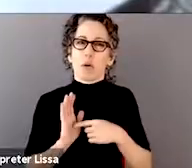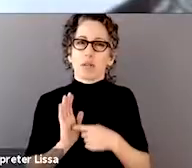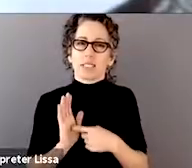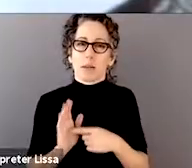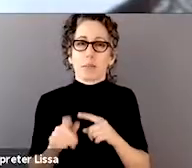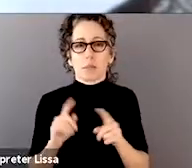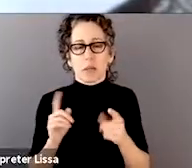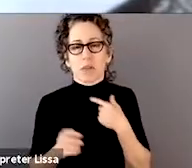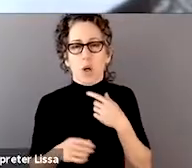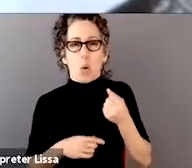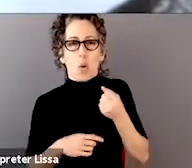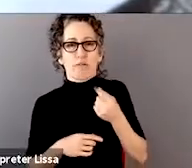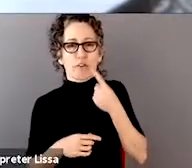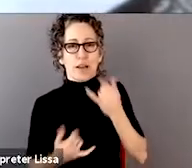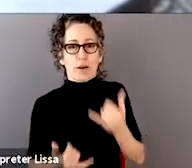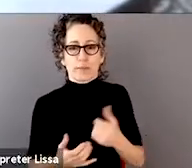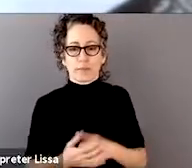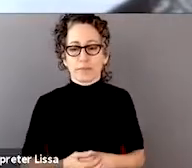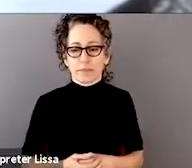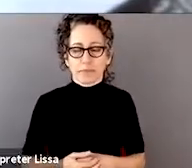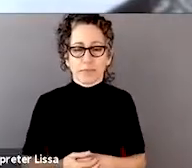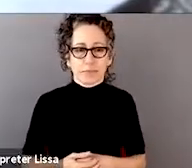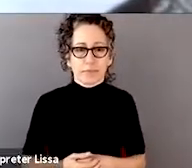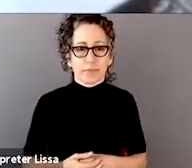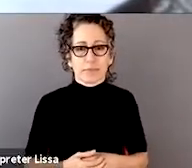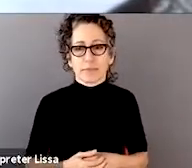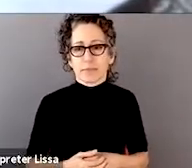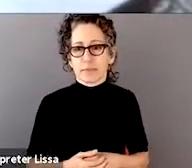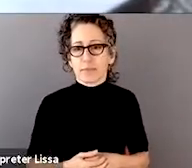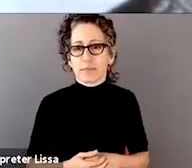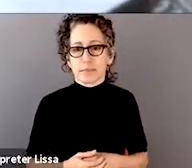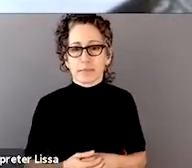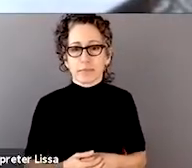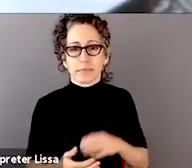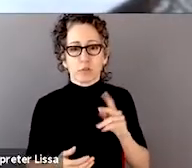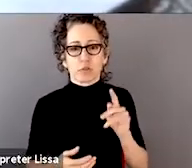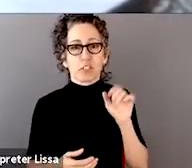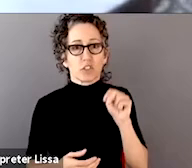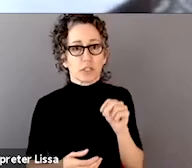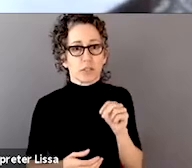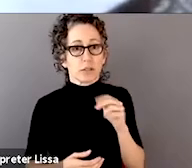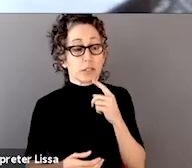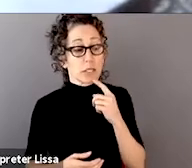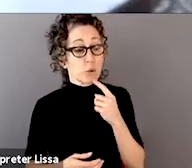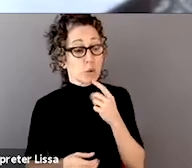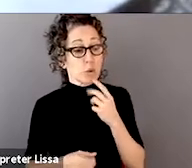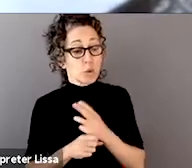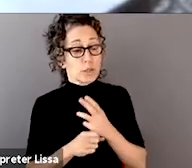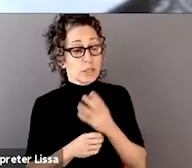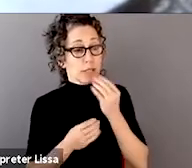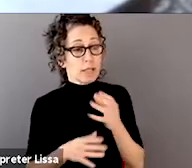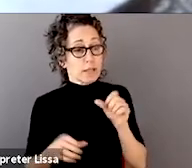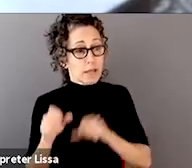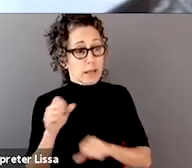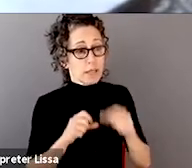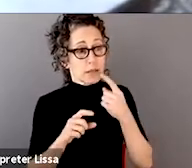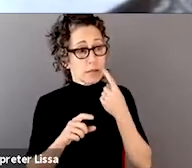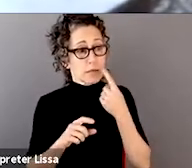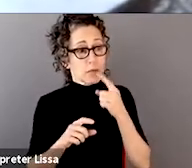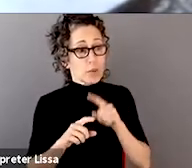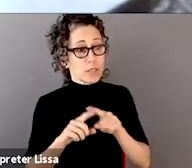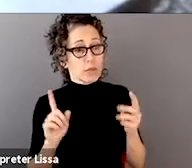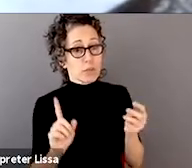That's fantastic. So I think one of the things you touched on a little bit was using data science to expose different perspectives, perhaps perspectives that have